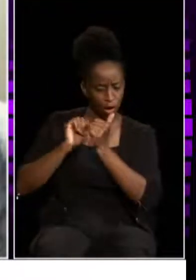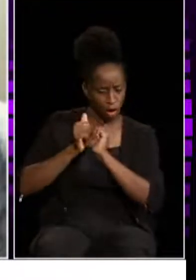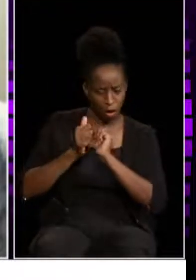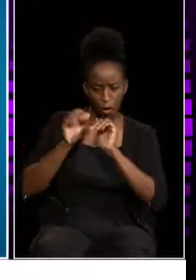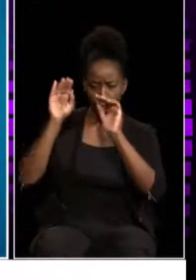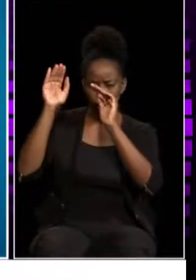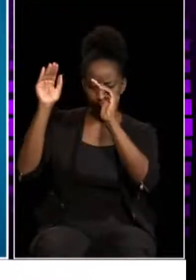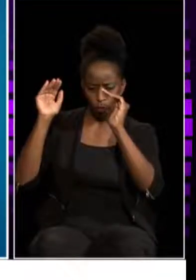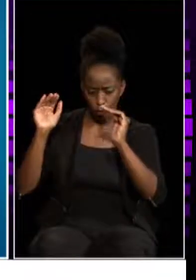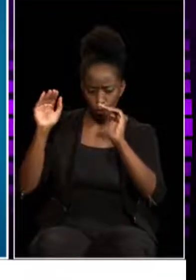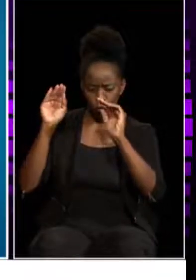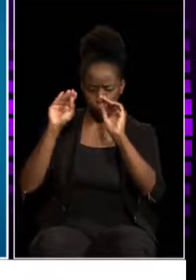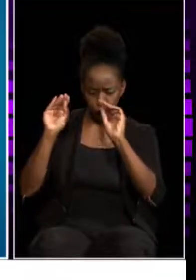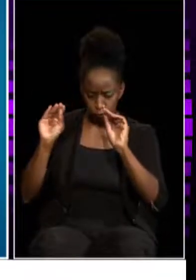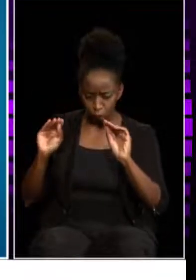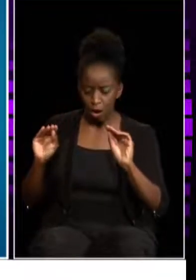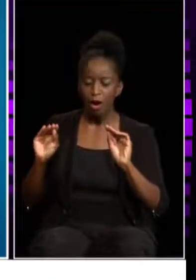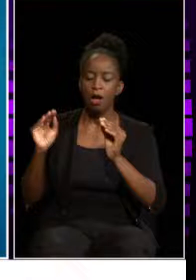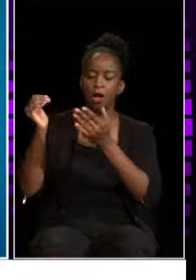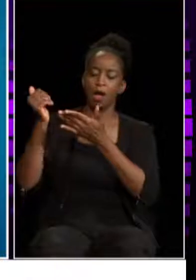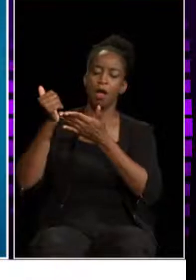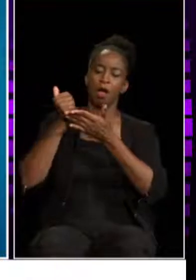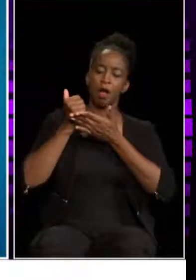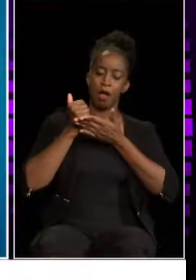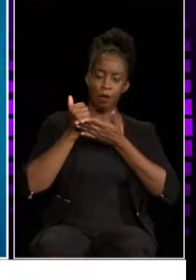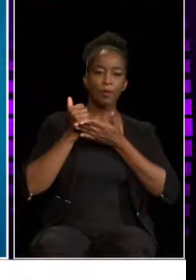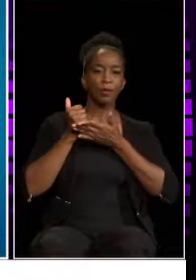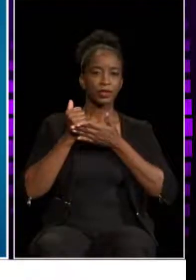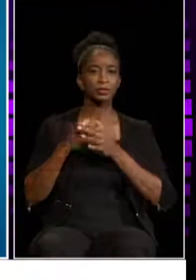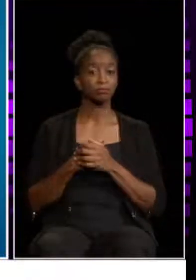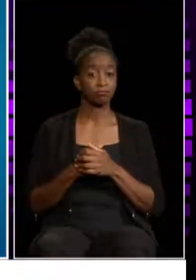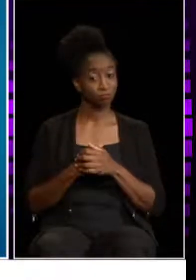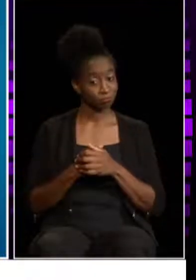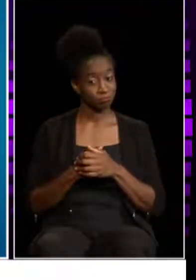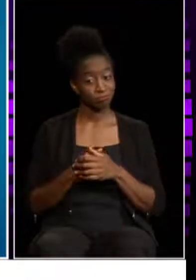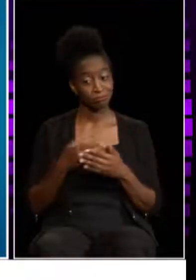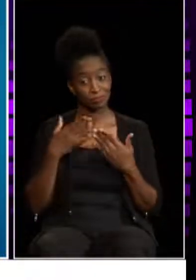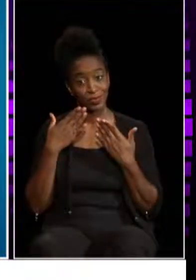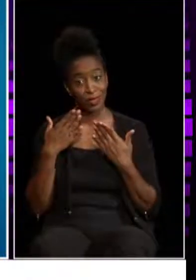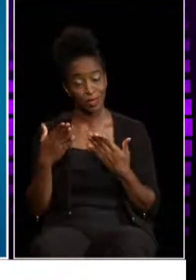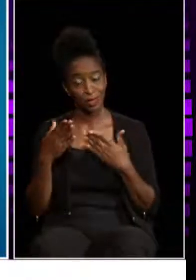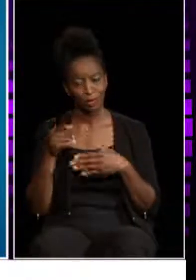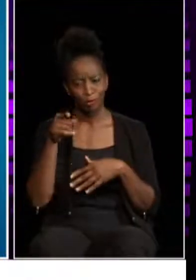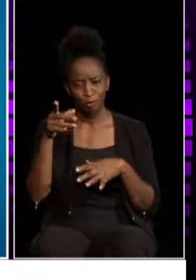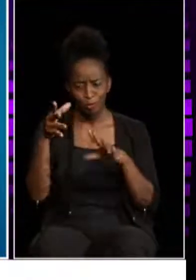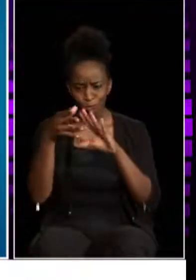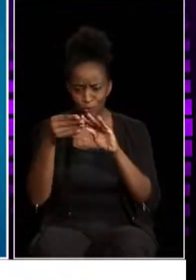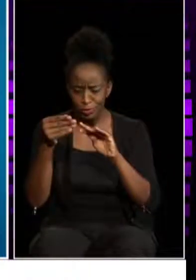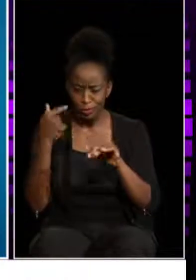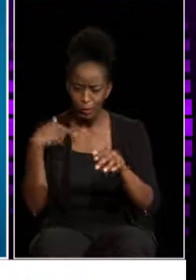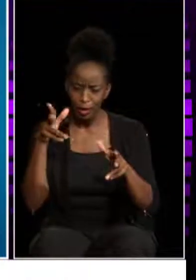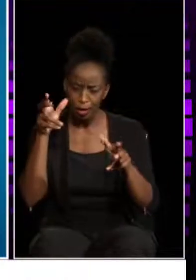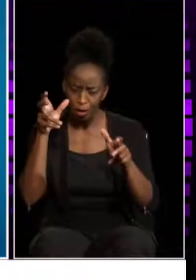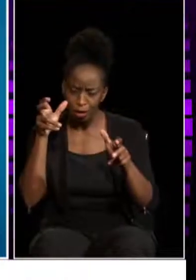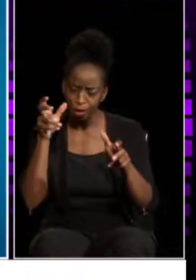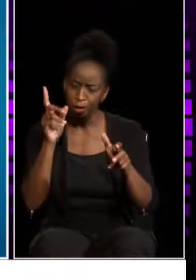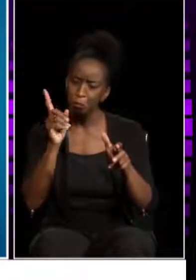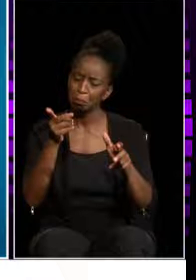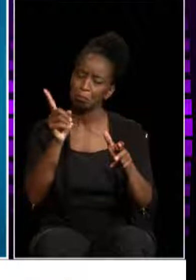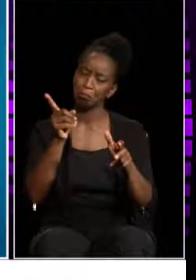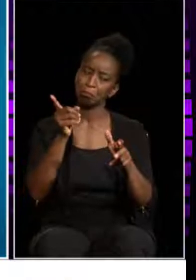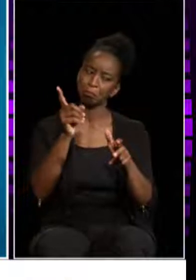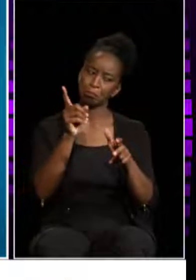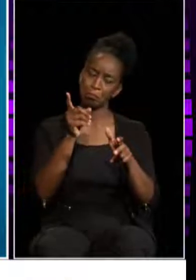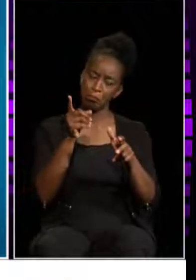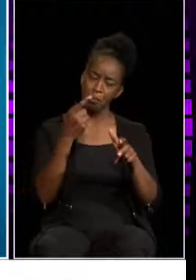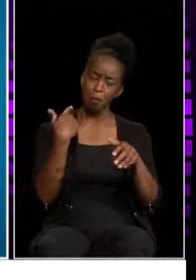that, Marissa, because you said something that I found extremely interesting, and it actually derived another question for me. Dr. Forsyth Hill,